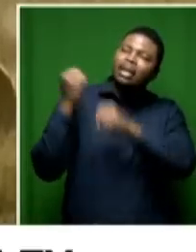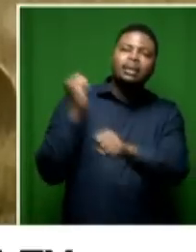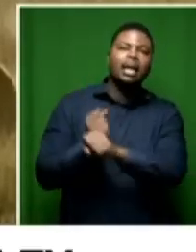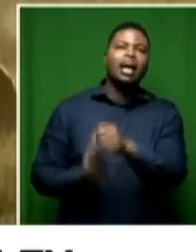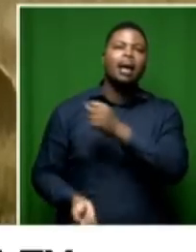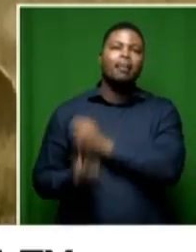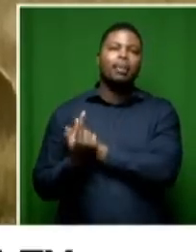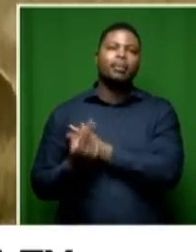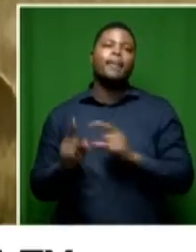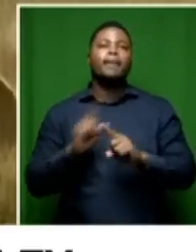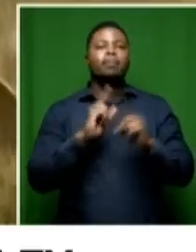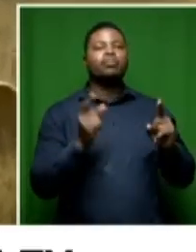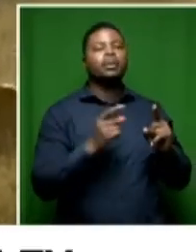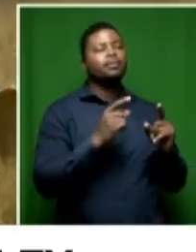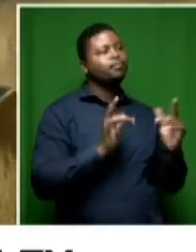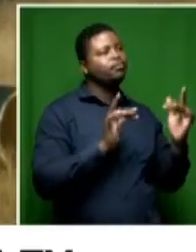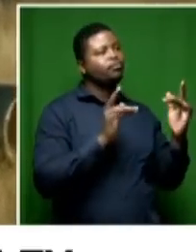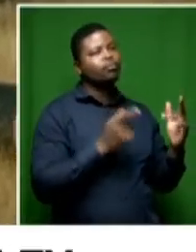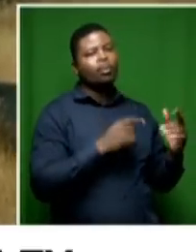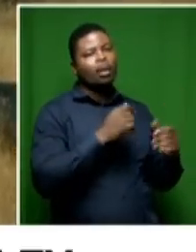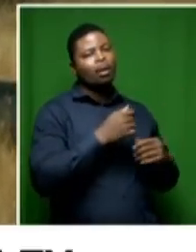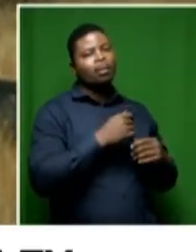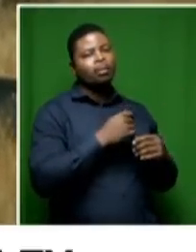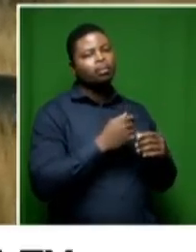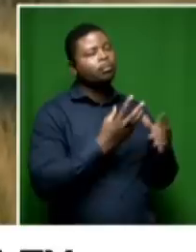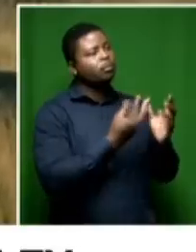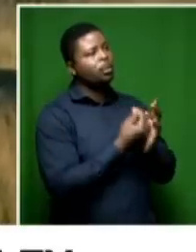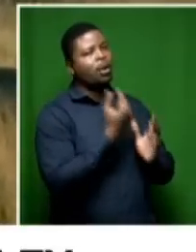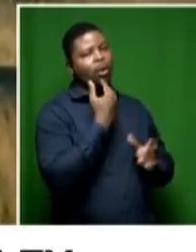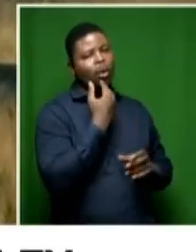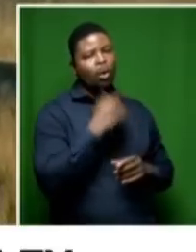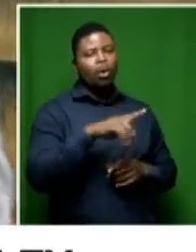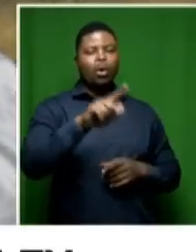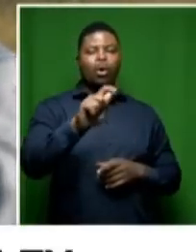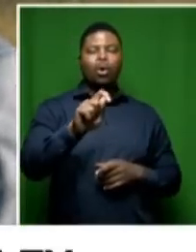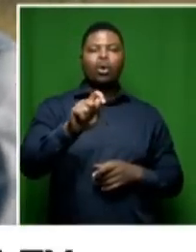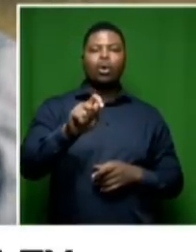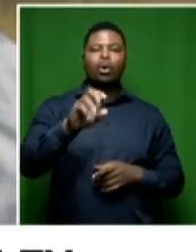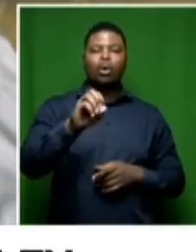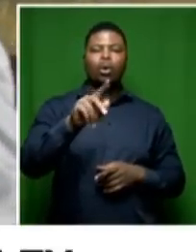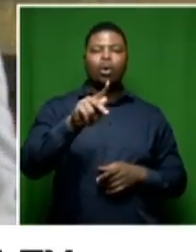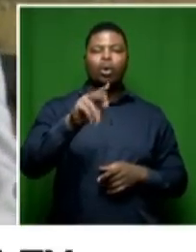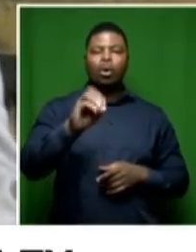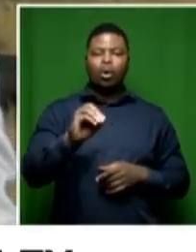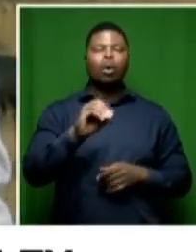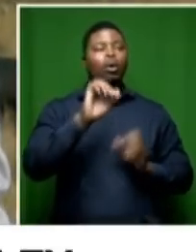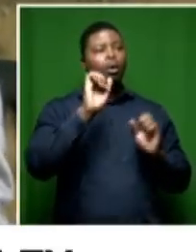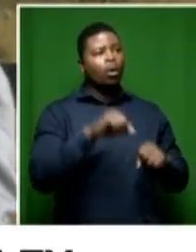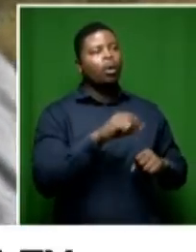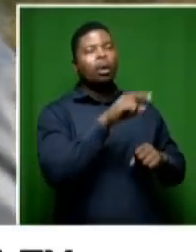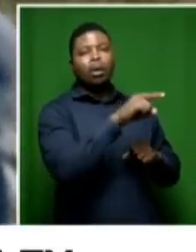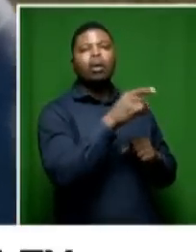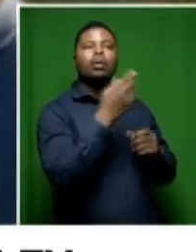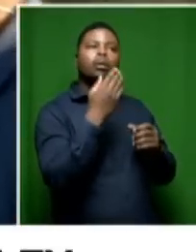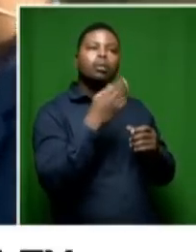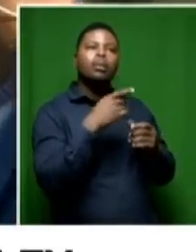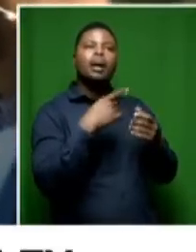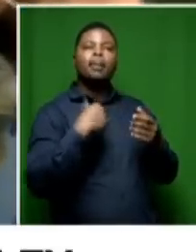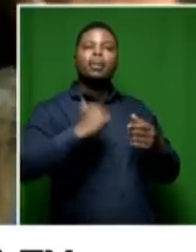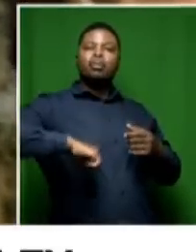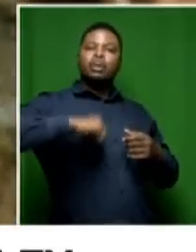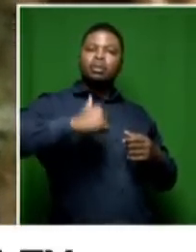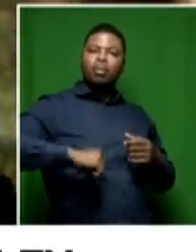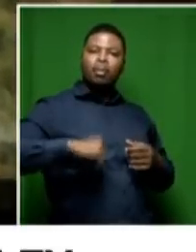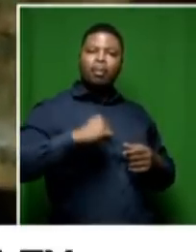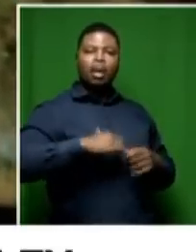am now joined by Toko Reed, and she is the Sol Plaatje Municipal spokesperson. A very good morning, Toko, and thank you for